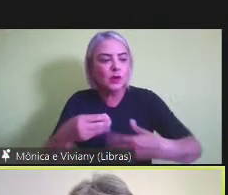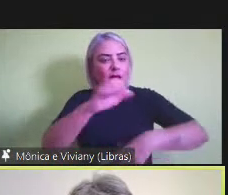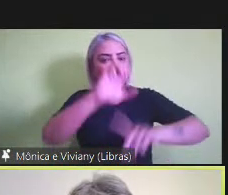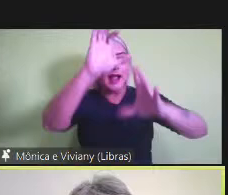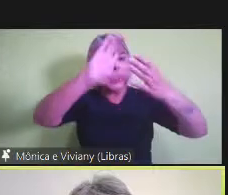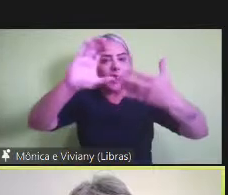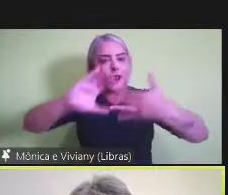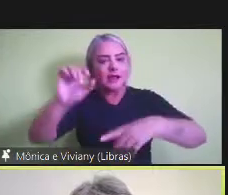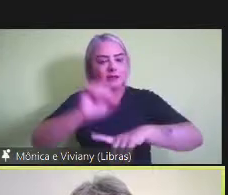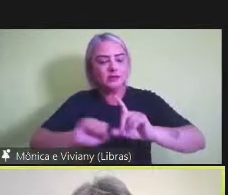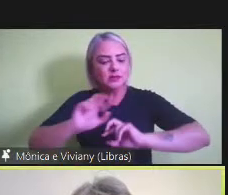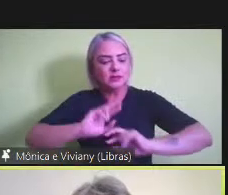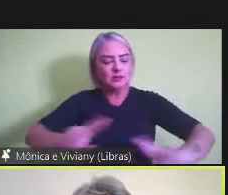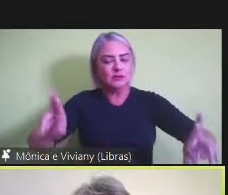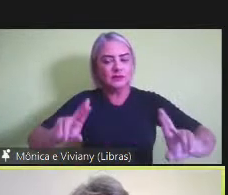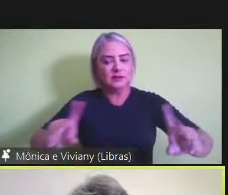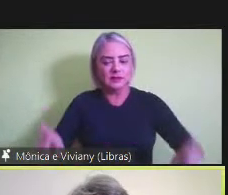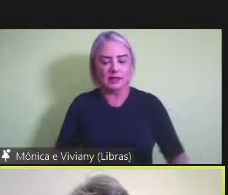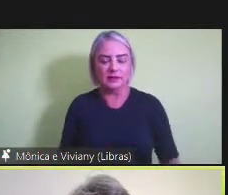is a universe of different